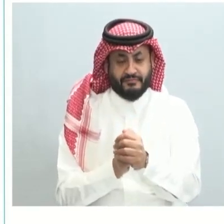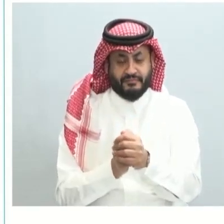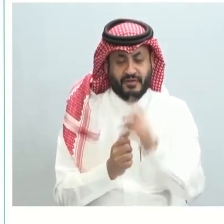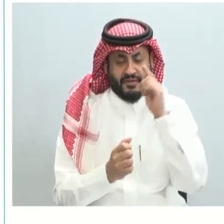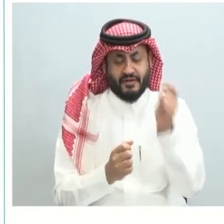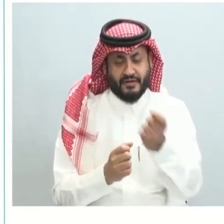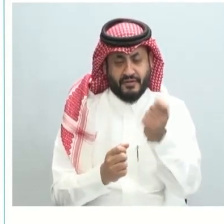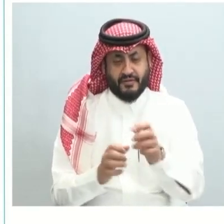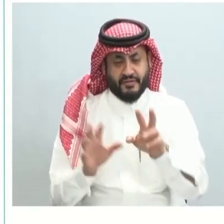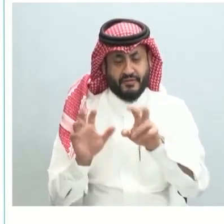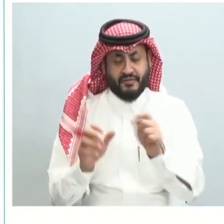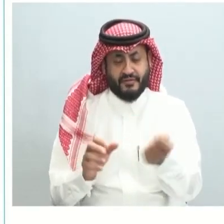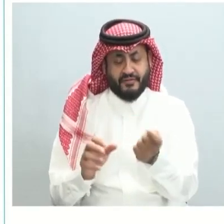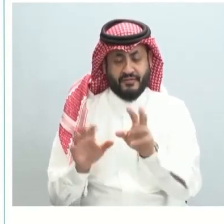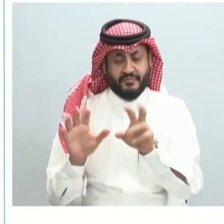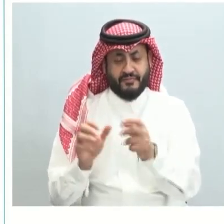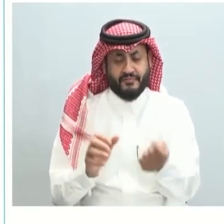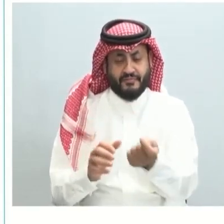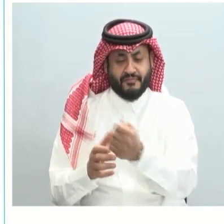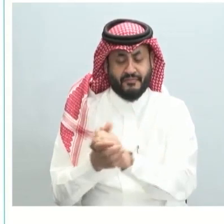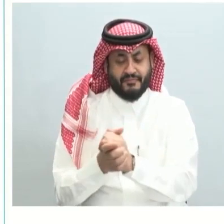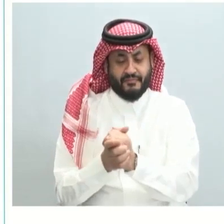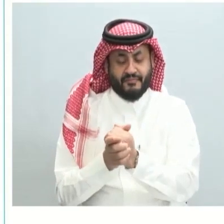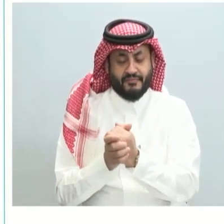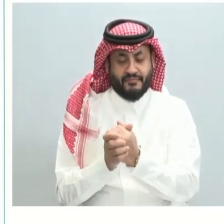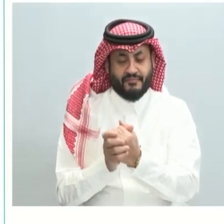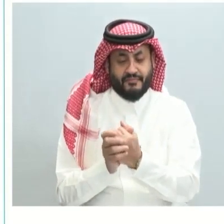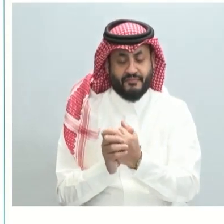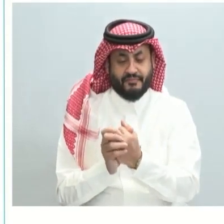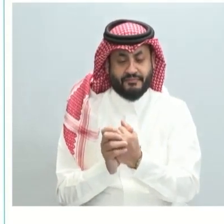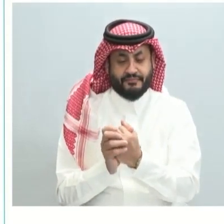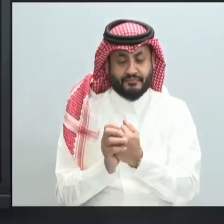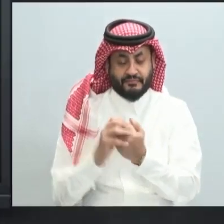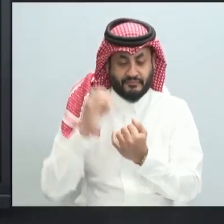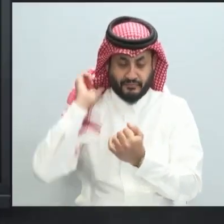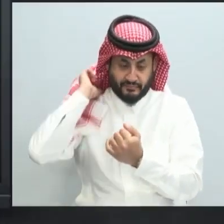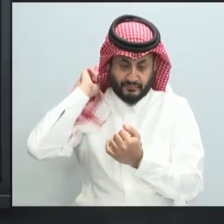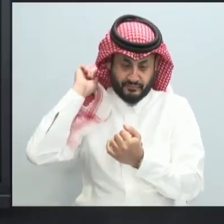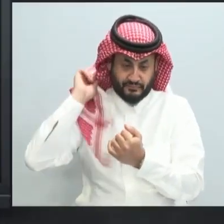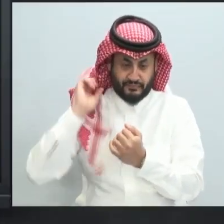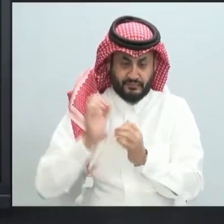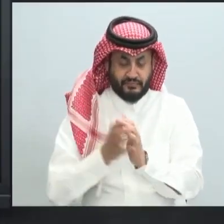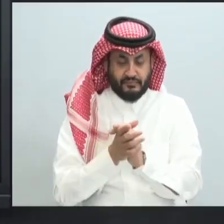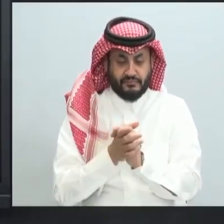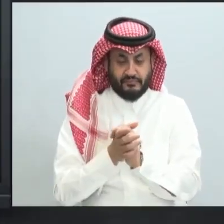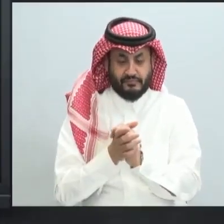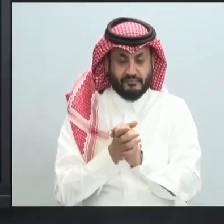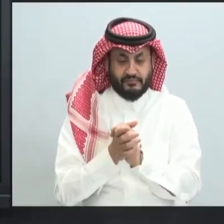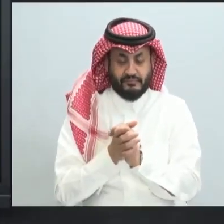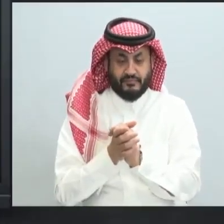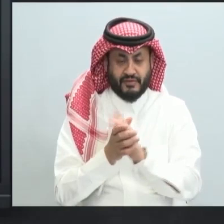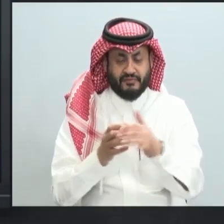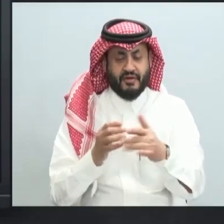to write the missing letters of the following words. So in this exercise, last time we did